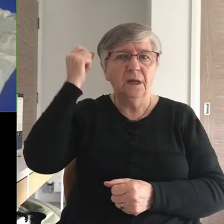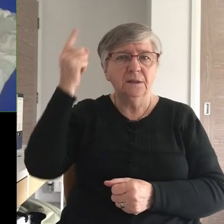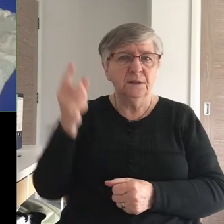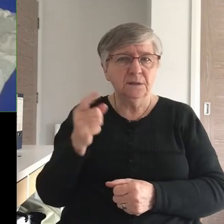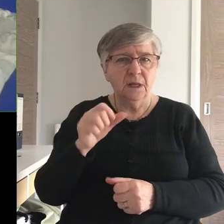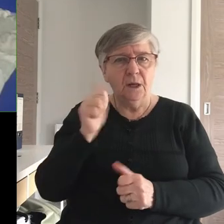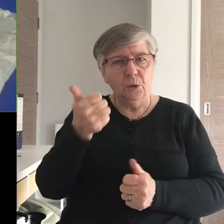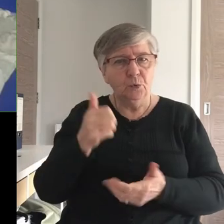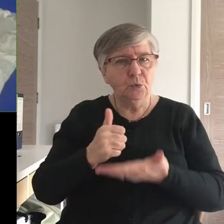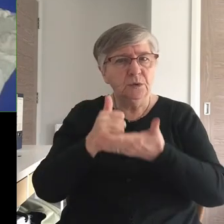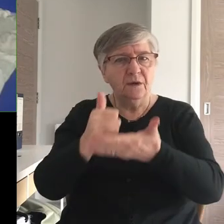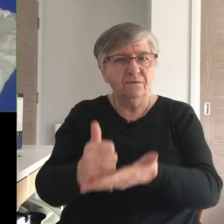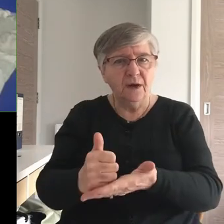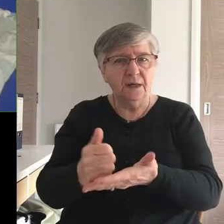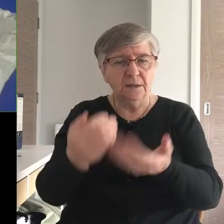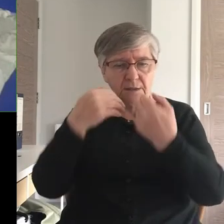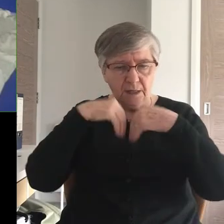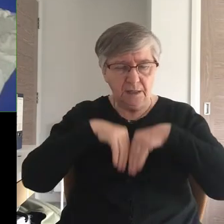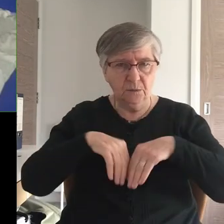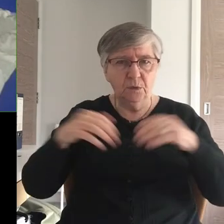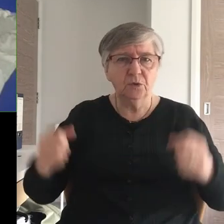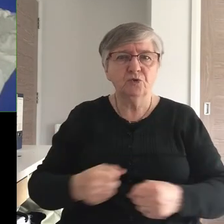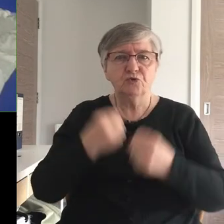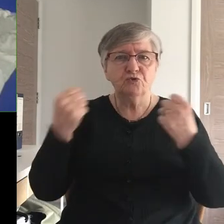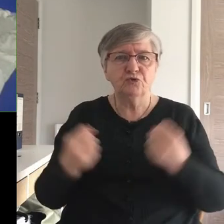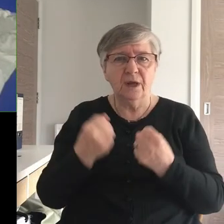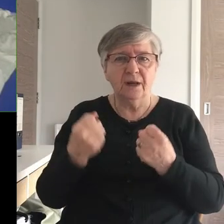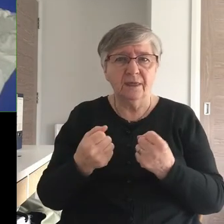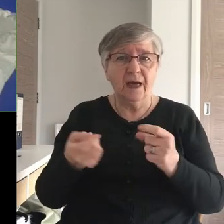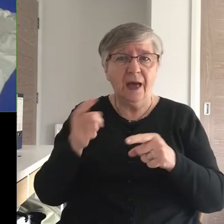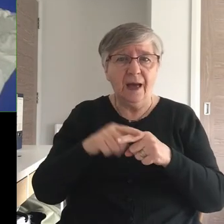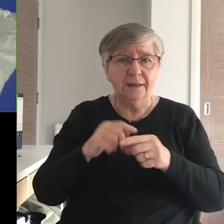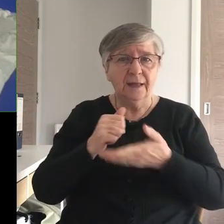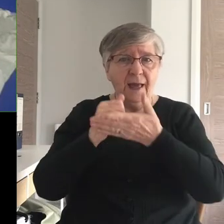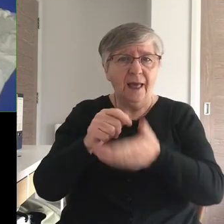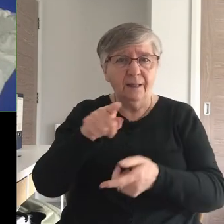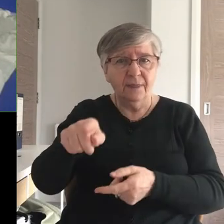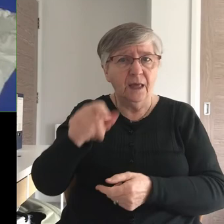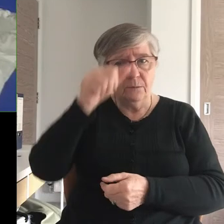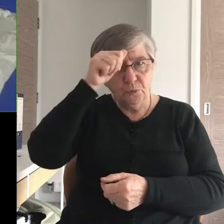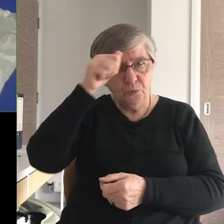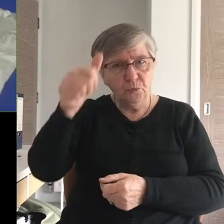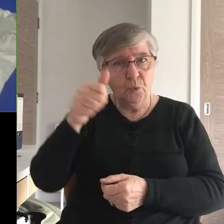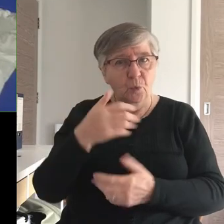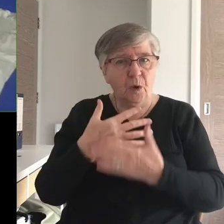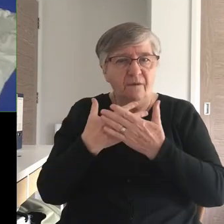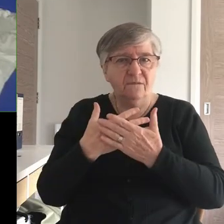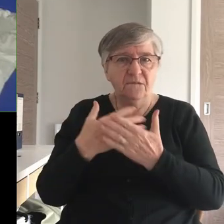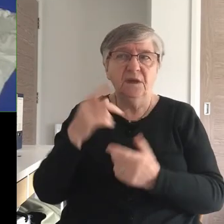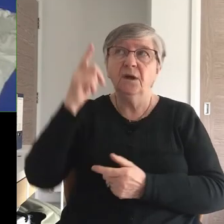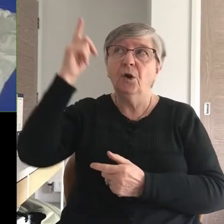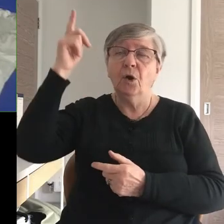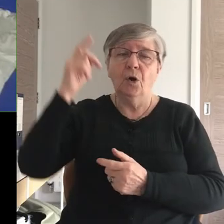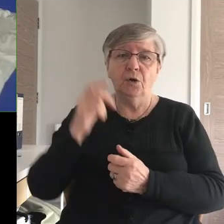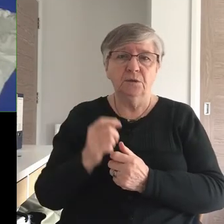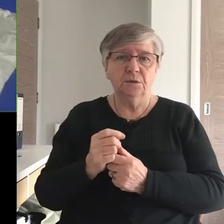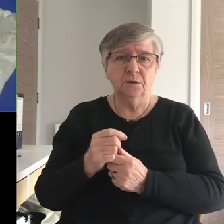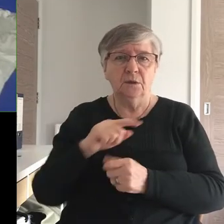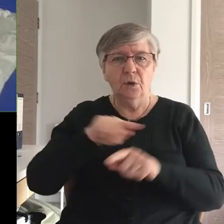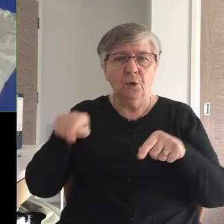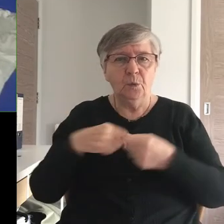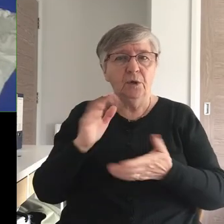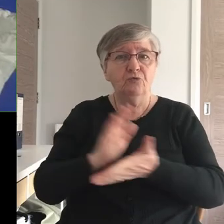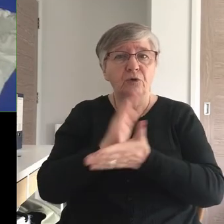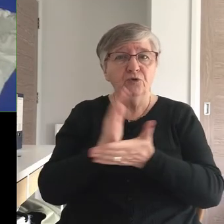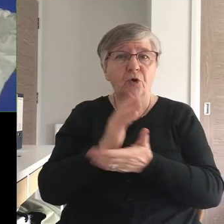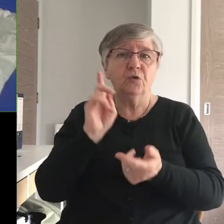good counsel and inward strength, and above all, of knowledge and true fear of you. We